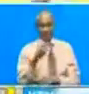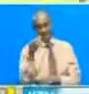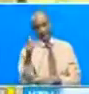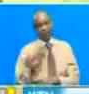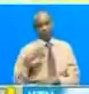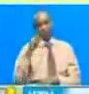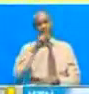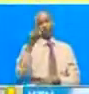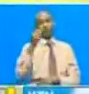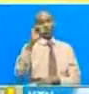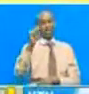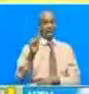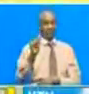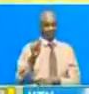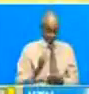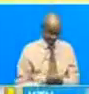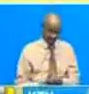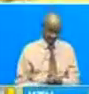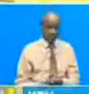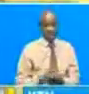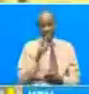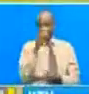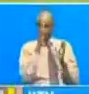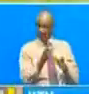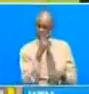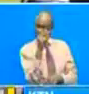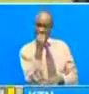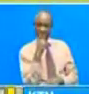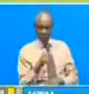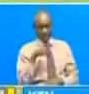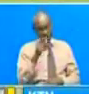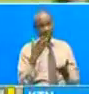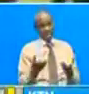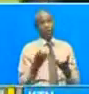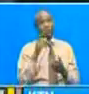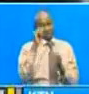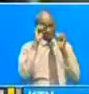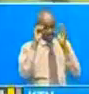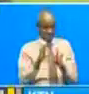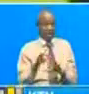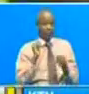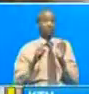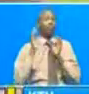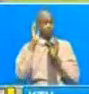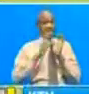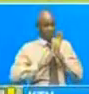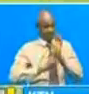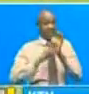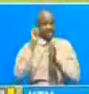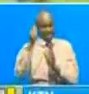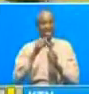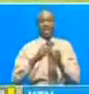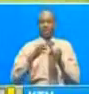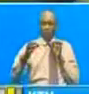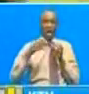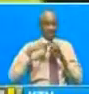and Abadea's Kirimi Manyata. The 20-year-old, who will soon be graduating as a trained teacher, hopes to represent Kenya in the long distance races